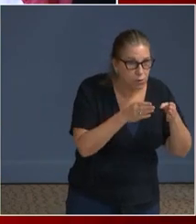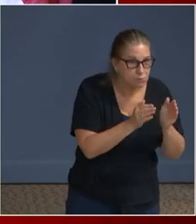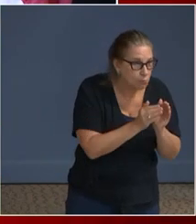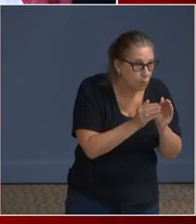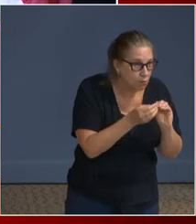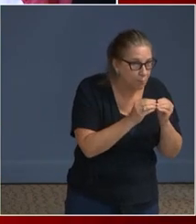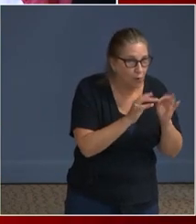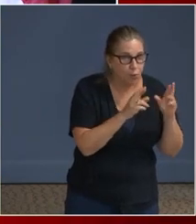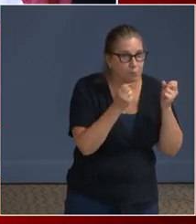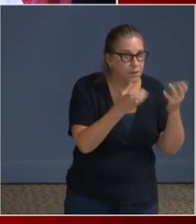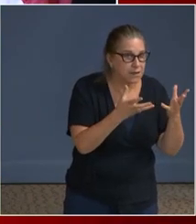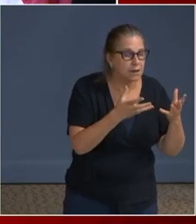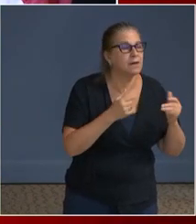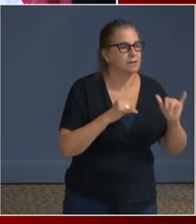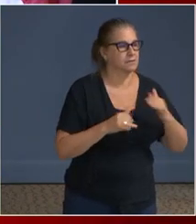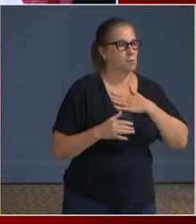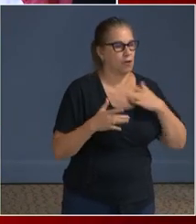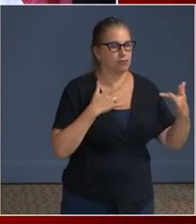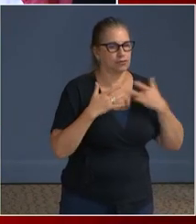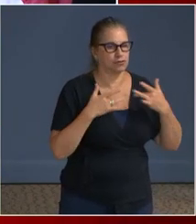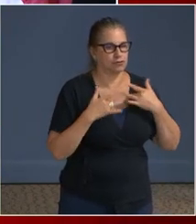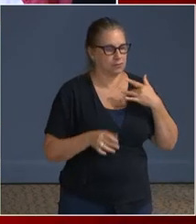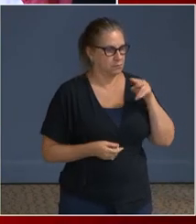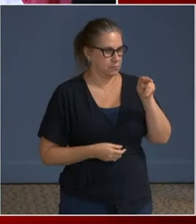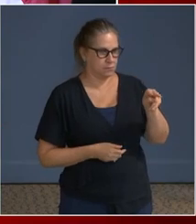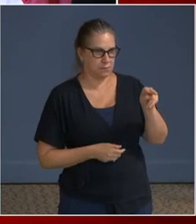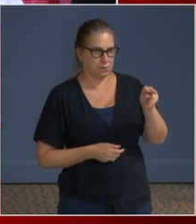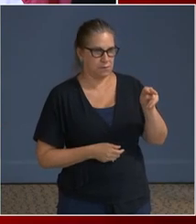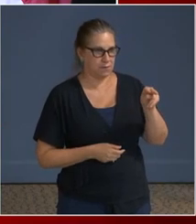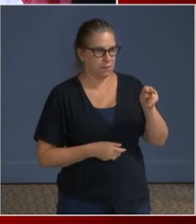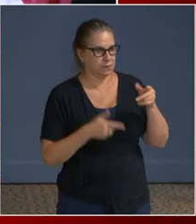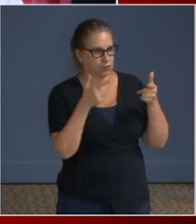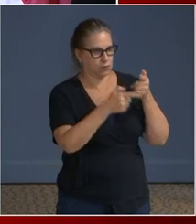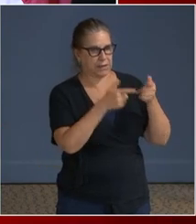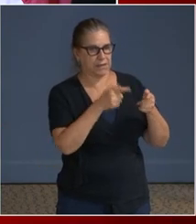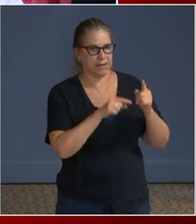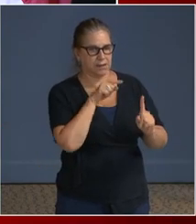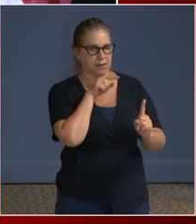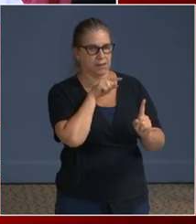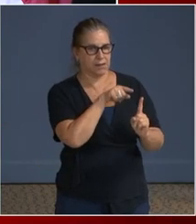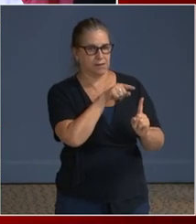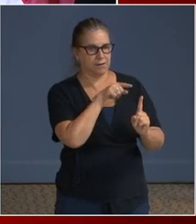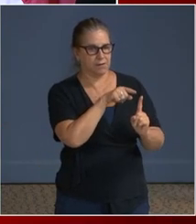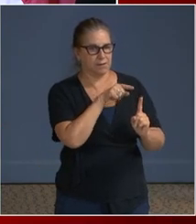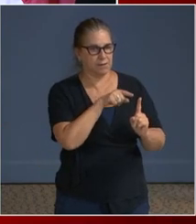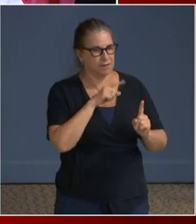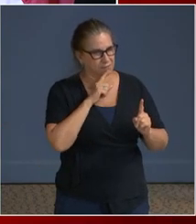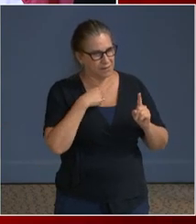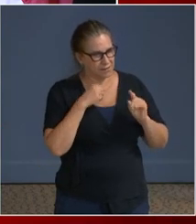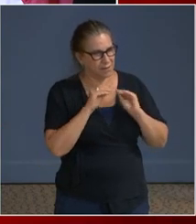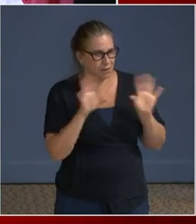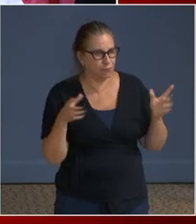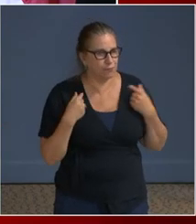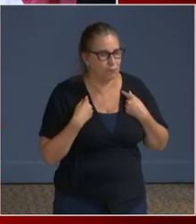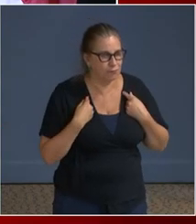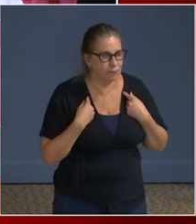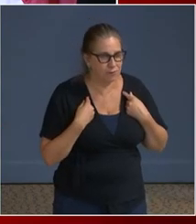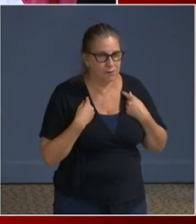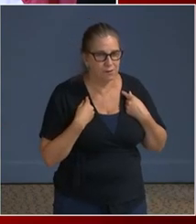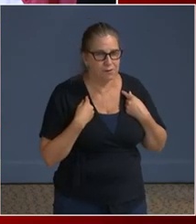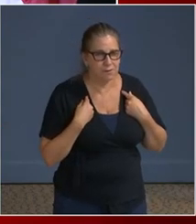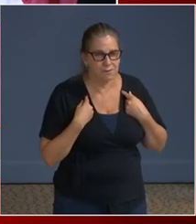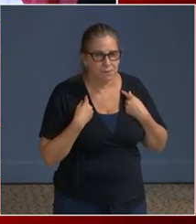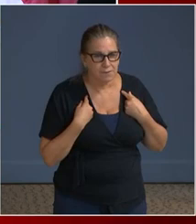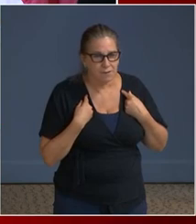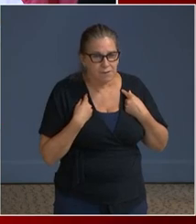shoot guns at people they had invited to a party. Okay, so let's be very clear about that. In terms of the mass